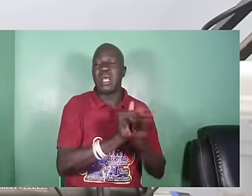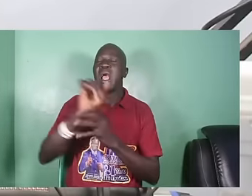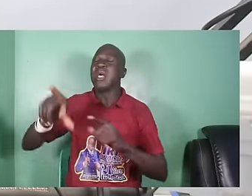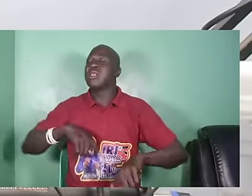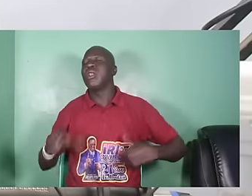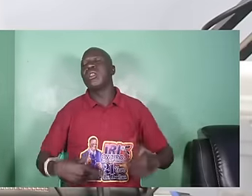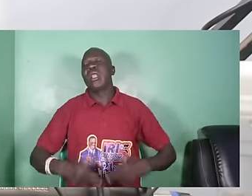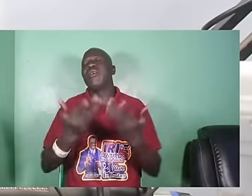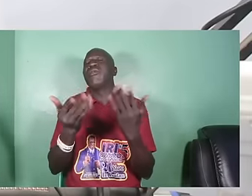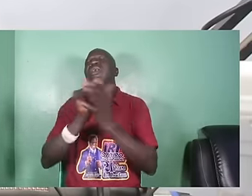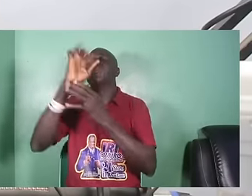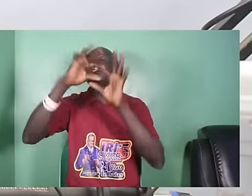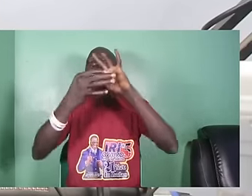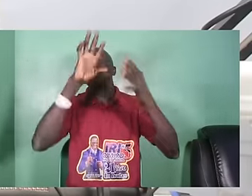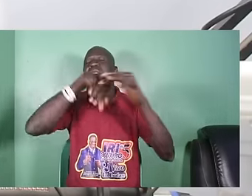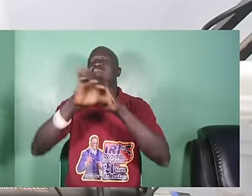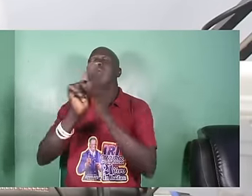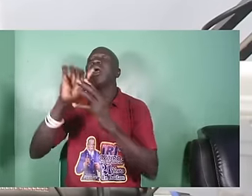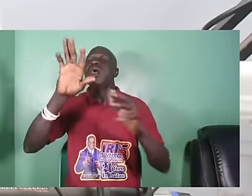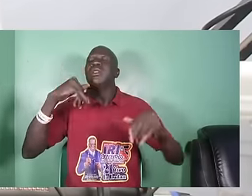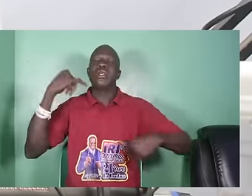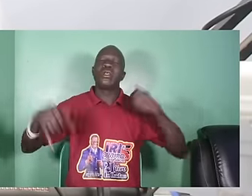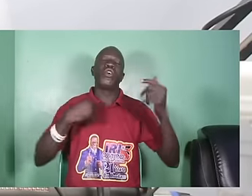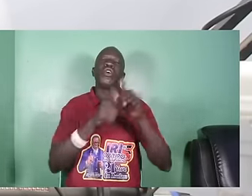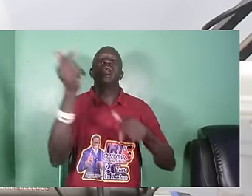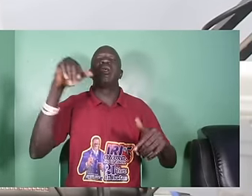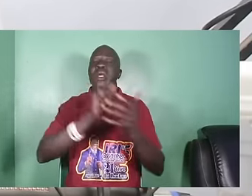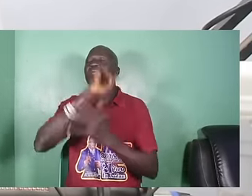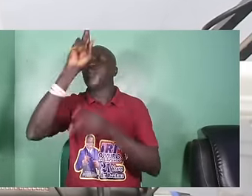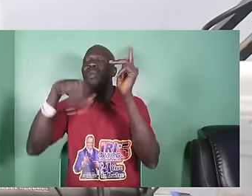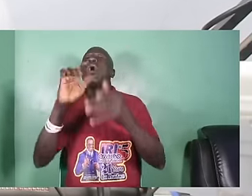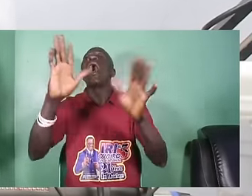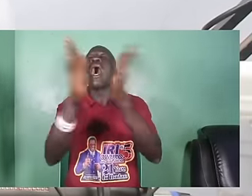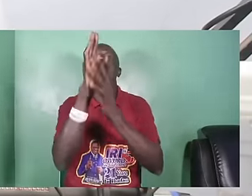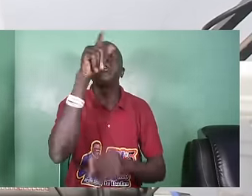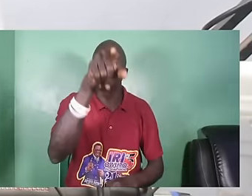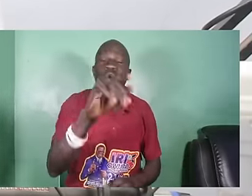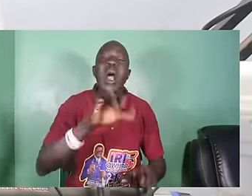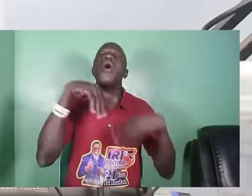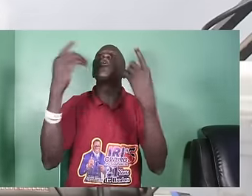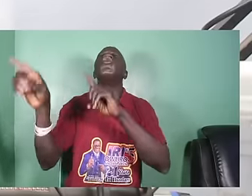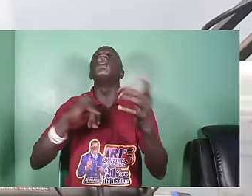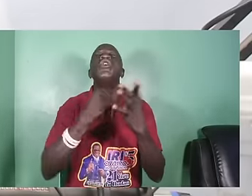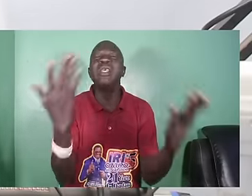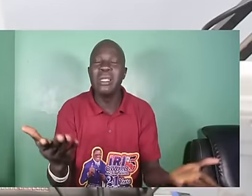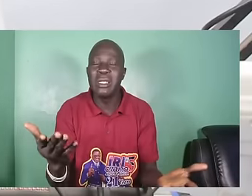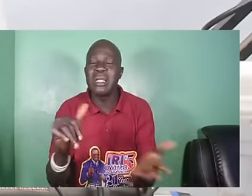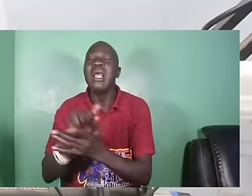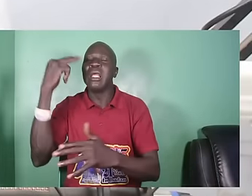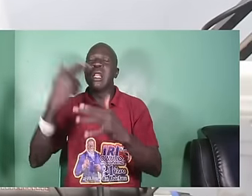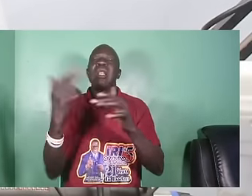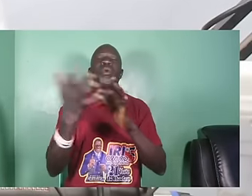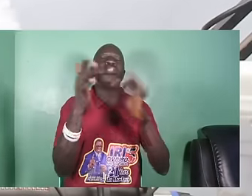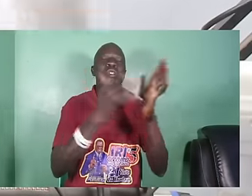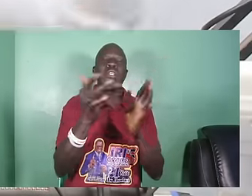Lord liveth, and the Spirit liveth. Great joy. That people will be able to ask you, how do you do it?